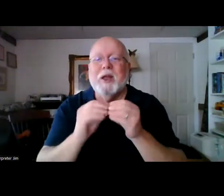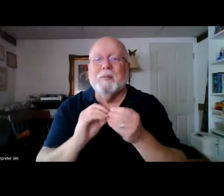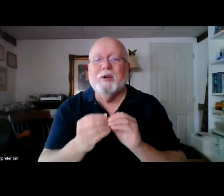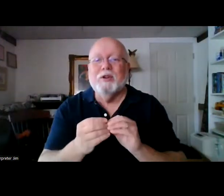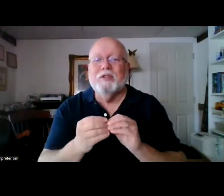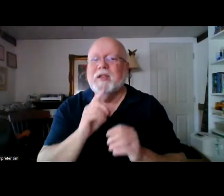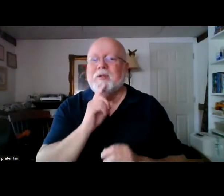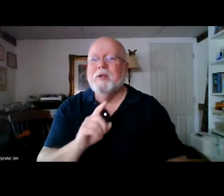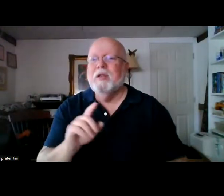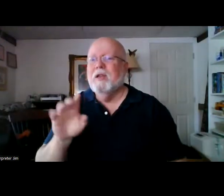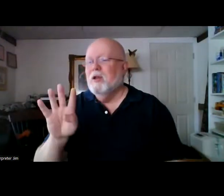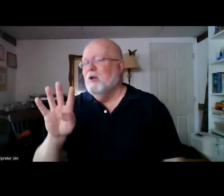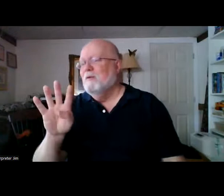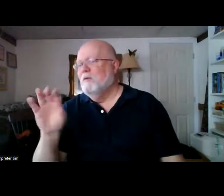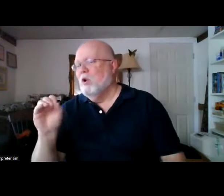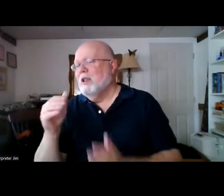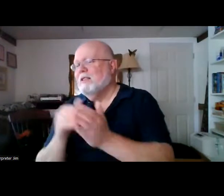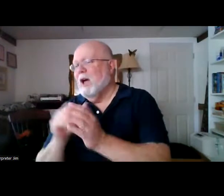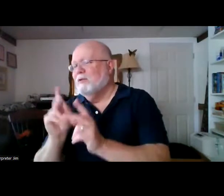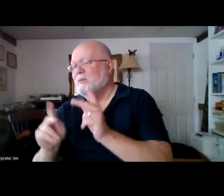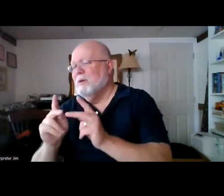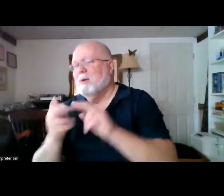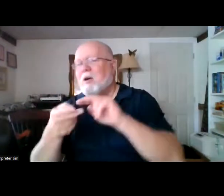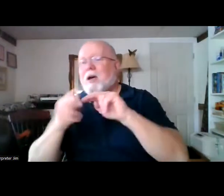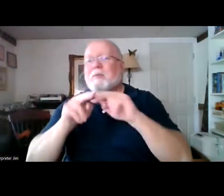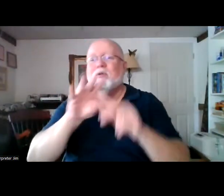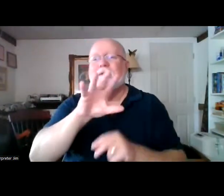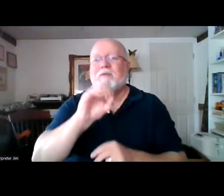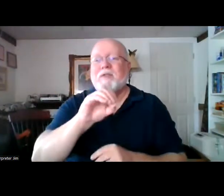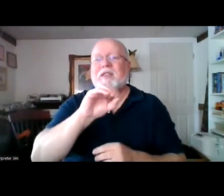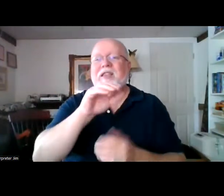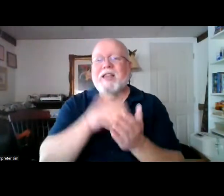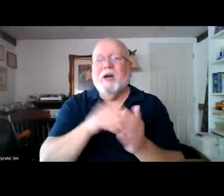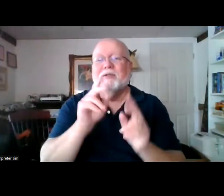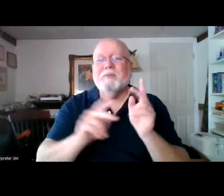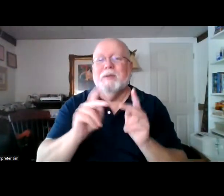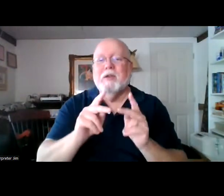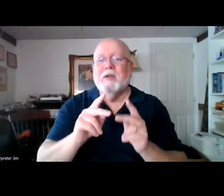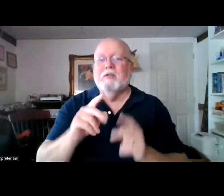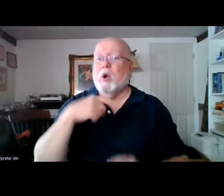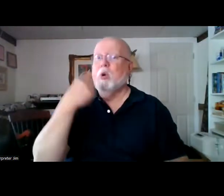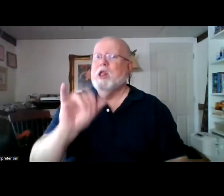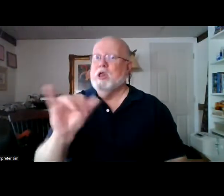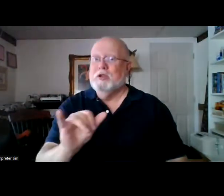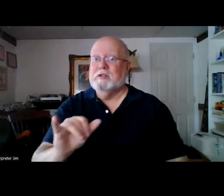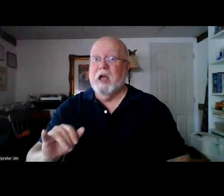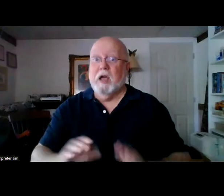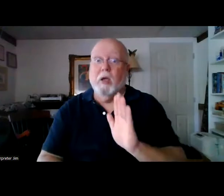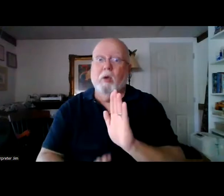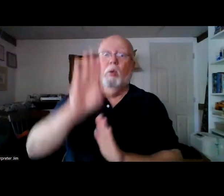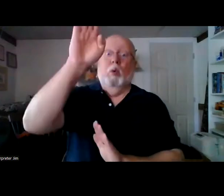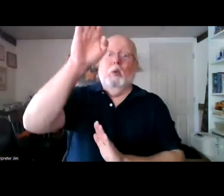40,000 to 50,000. So it looks really sort of like this very severe peak, but the year-to-year differences were not sort